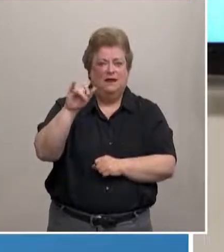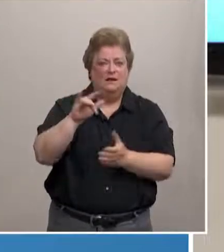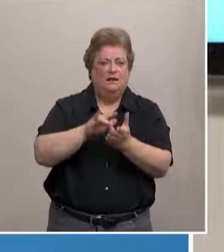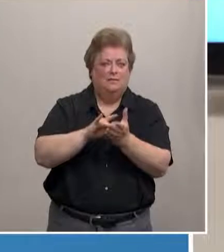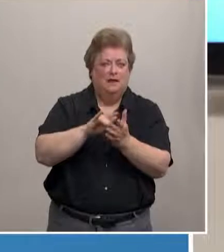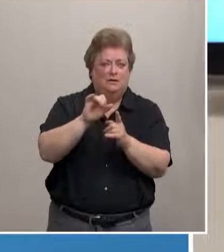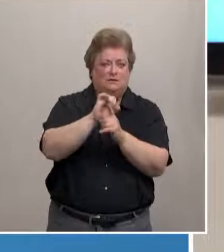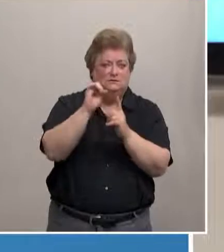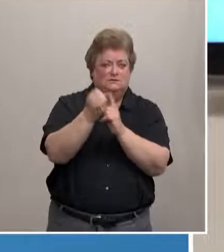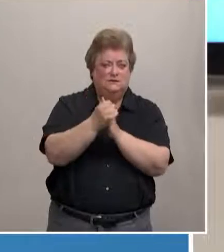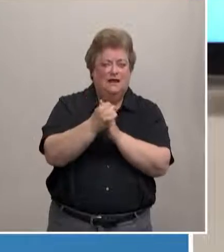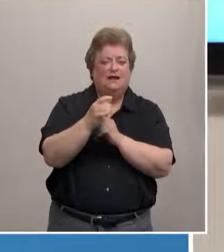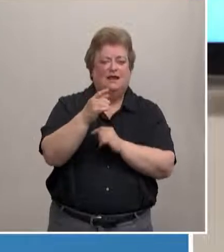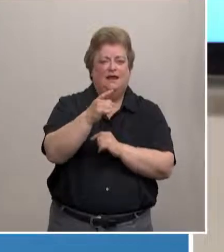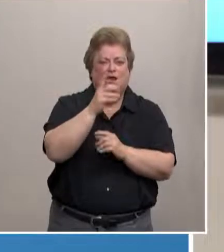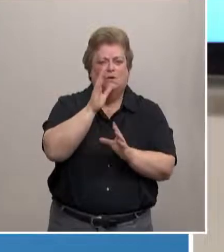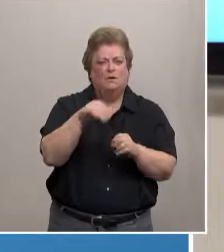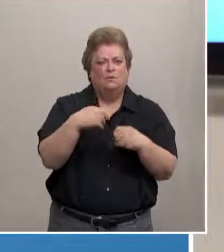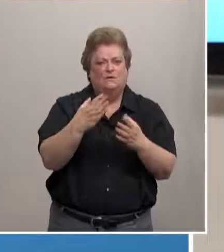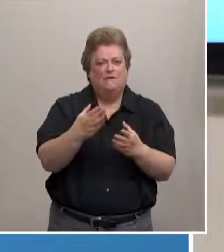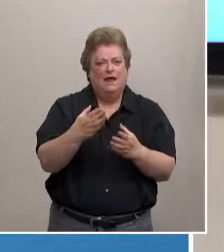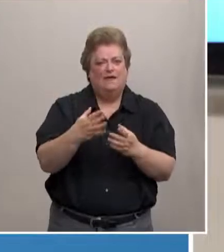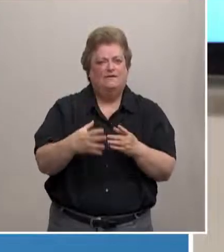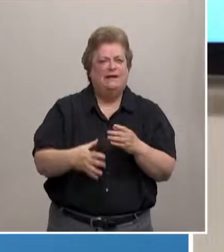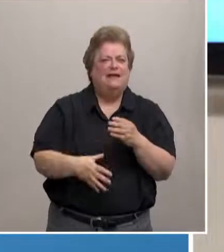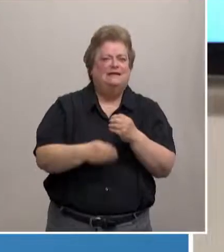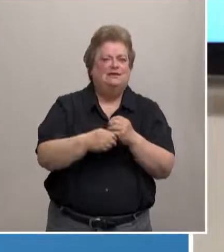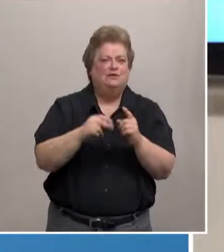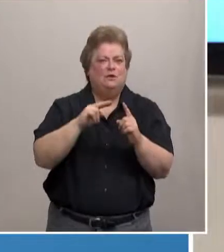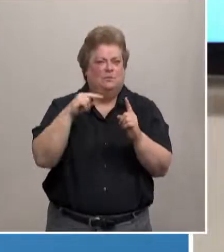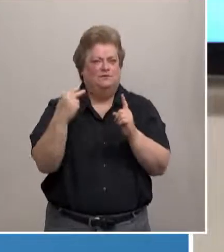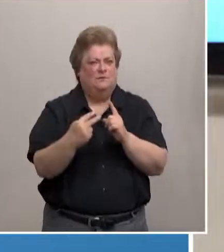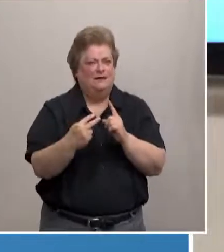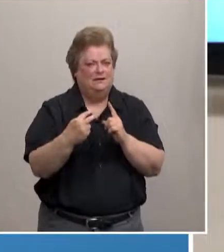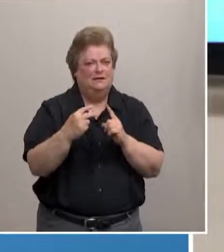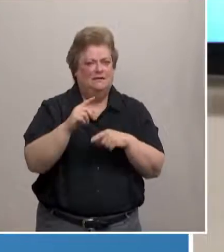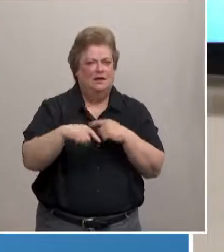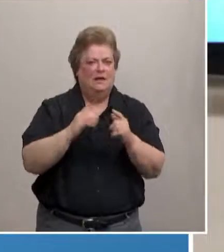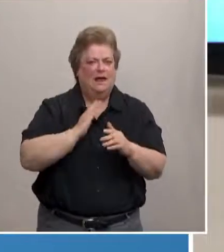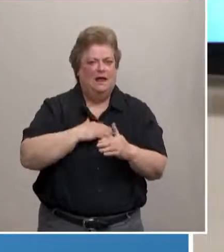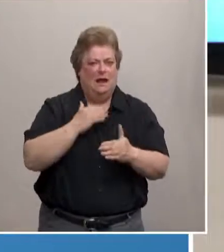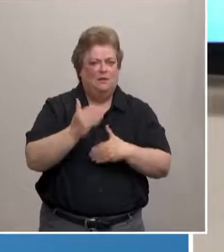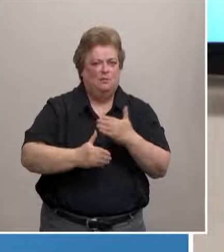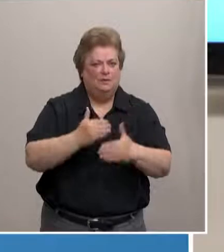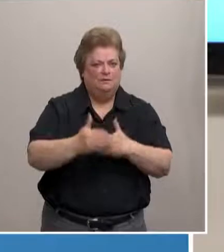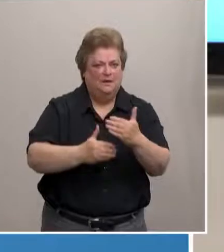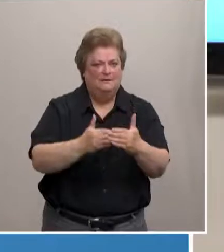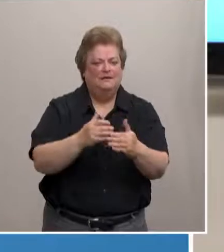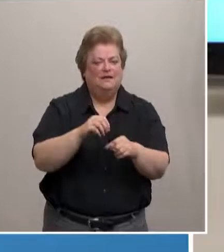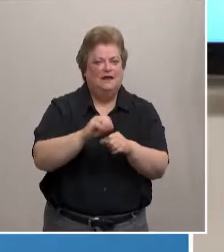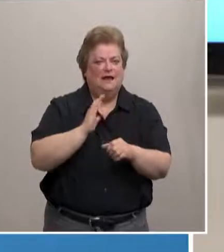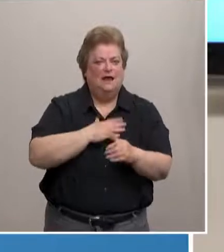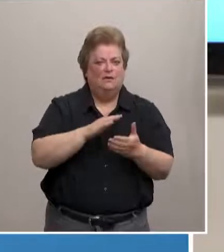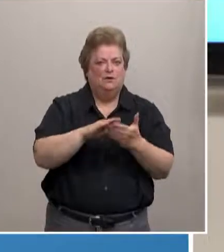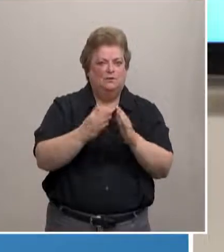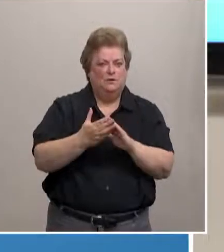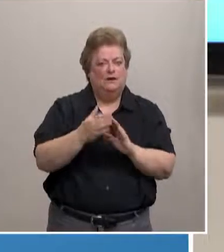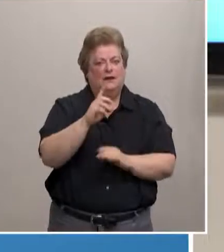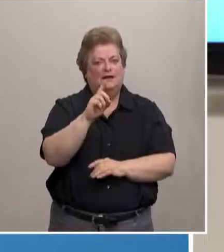Medical Society, and he'll provide additional perspective on the progress we're seeing in our community. Dr.